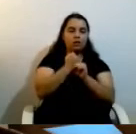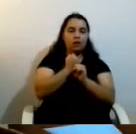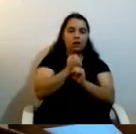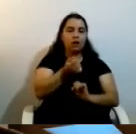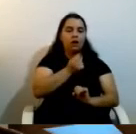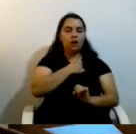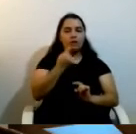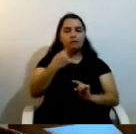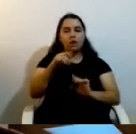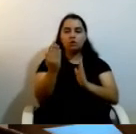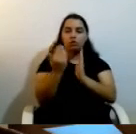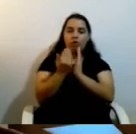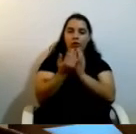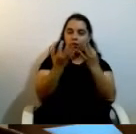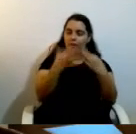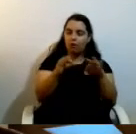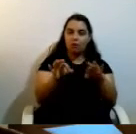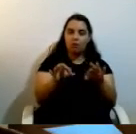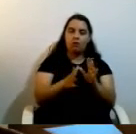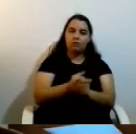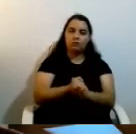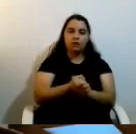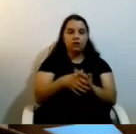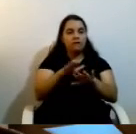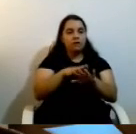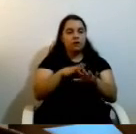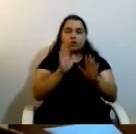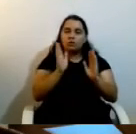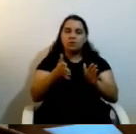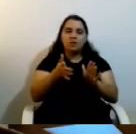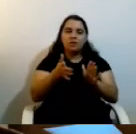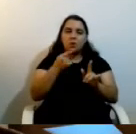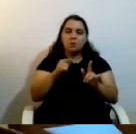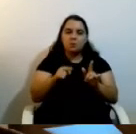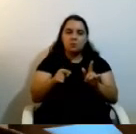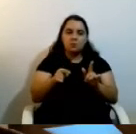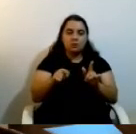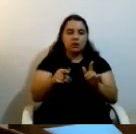Doing things without mom and dad is essential for personal growth.